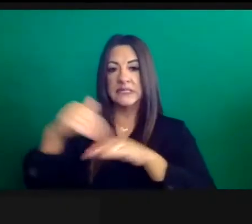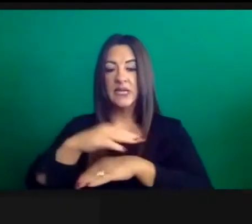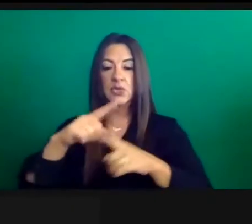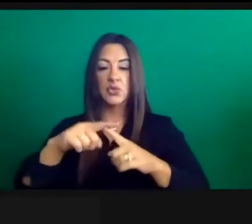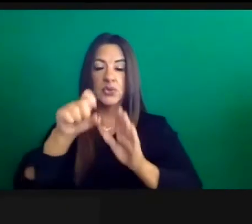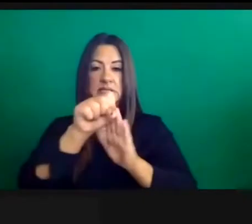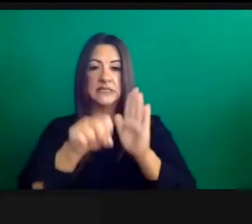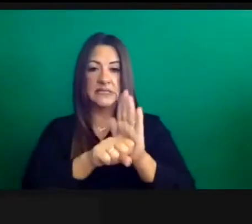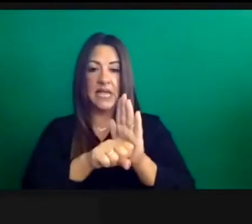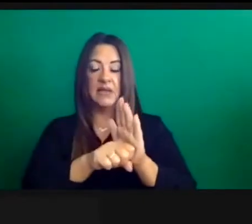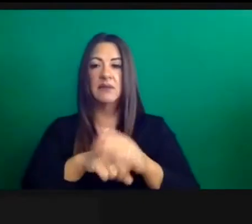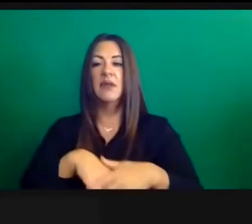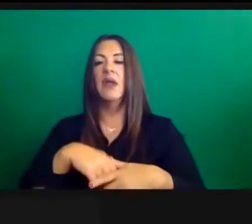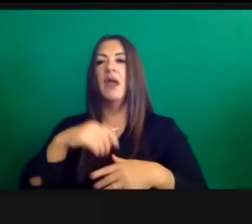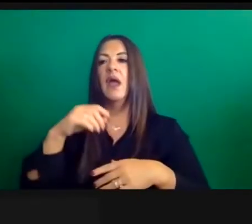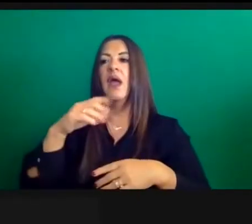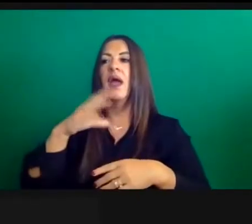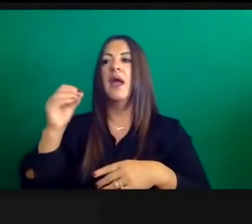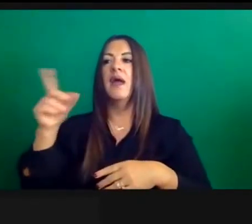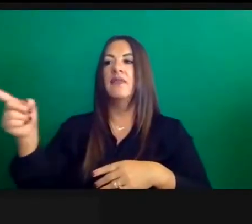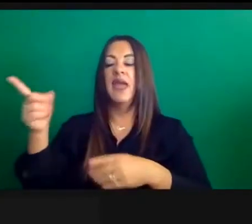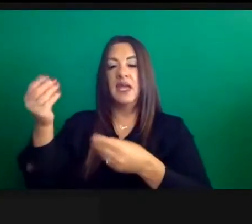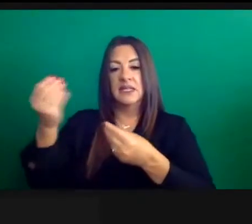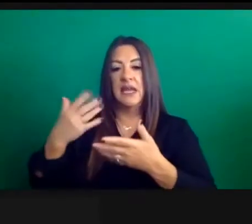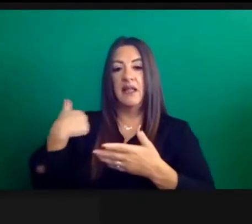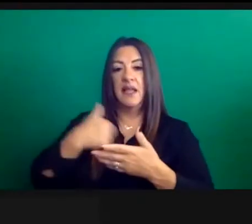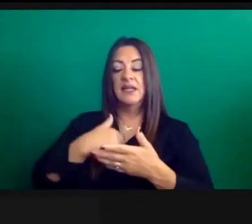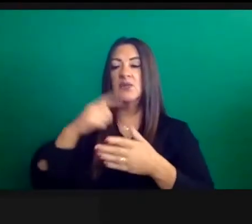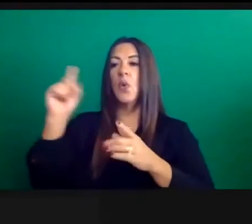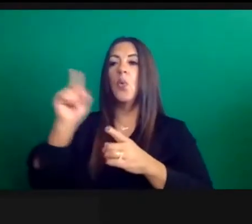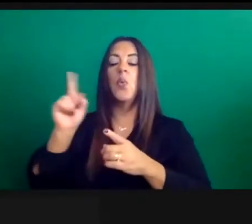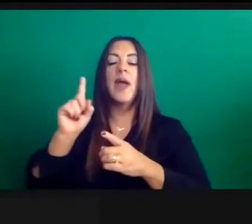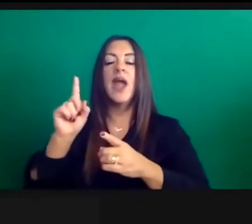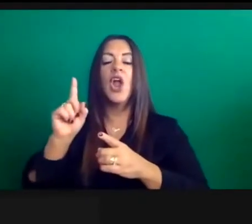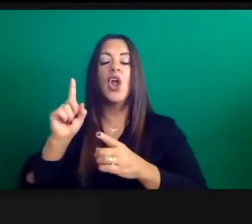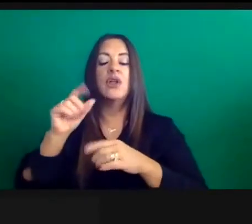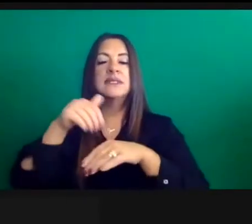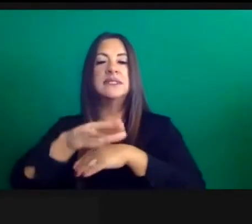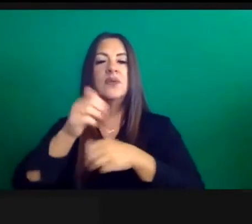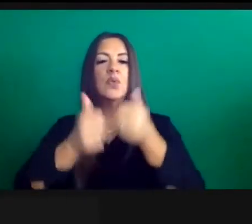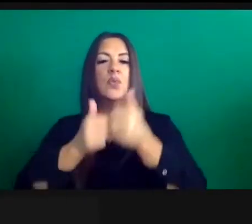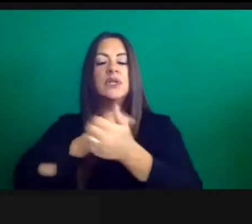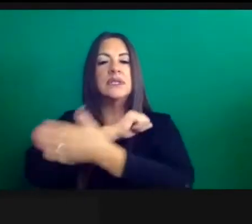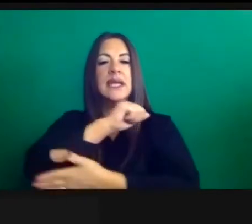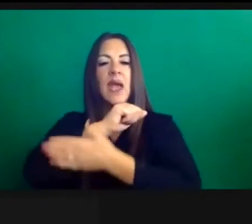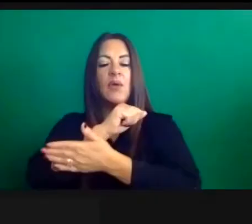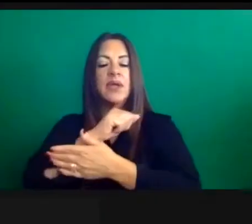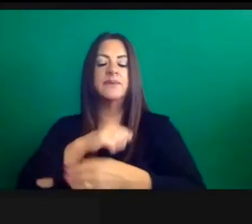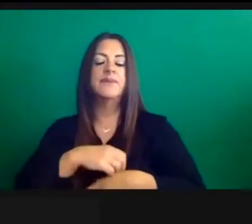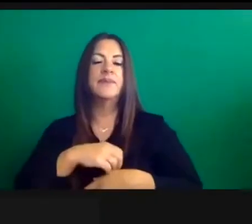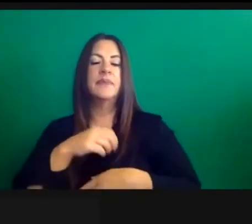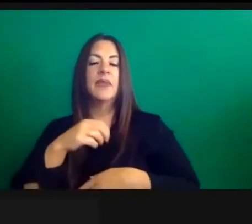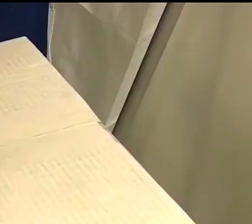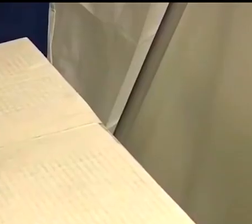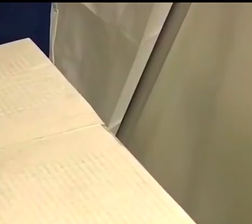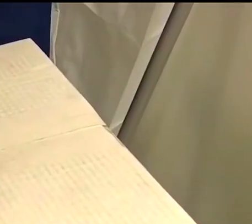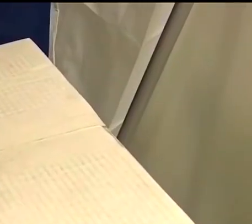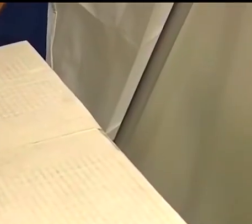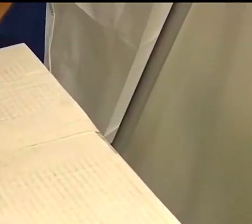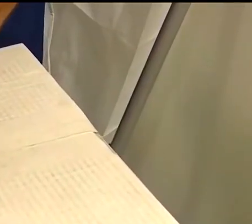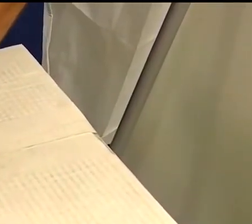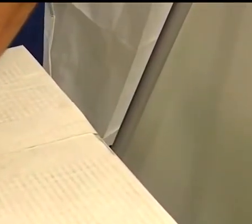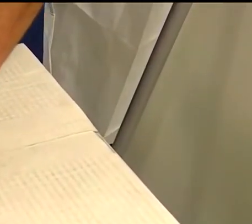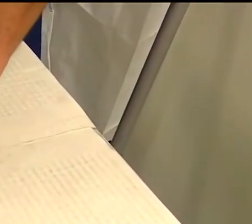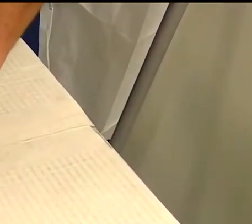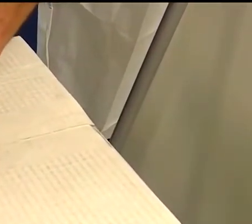be receiving, and then they put in orders, and then those orders are sent to the CDC and then ultimately